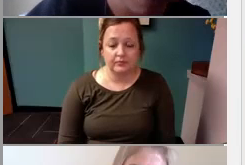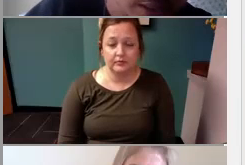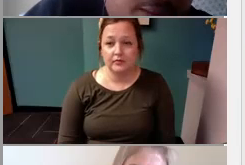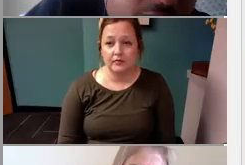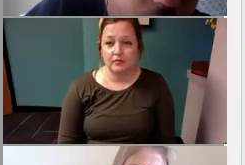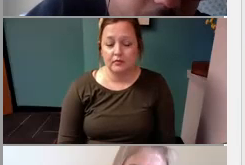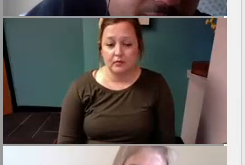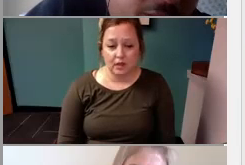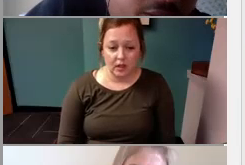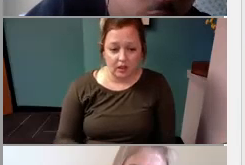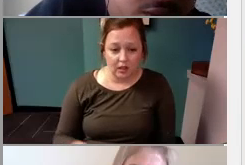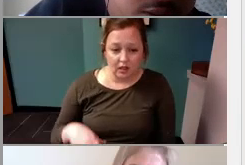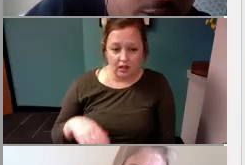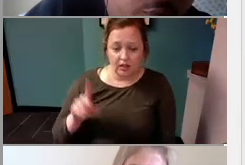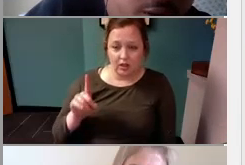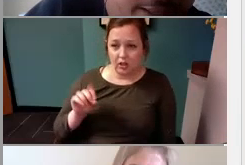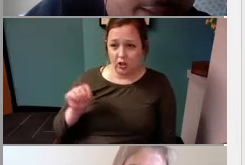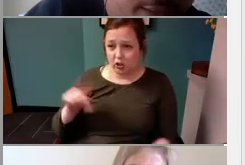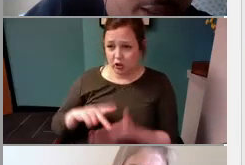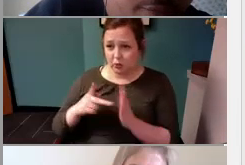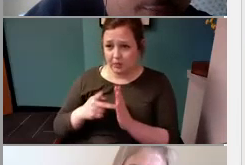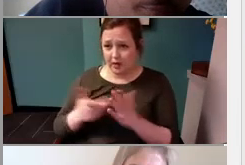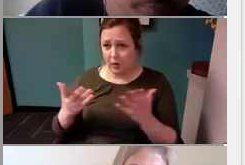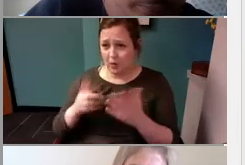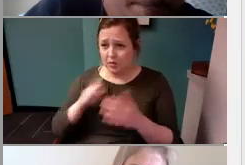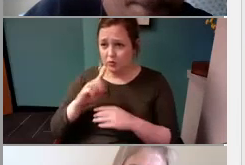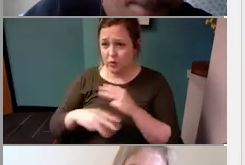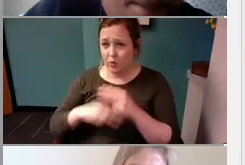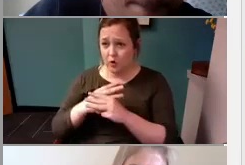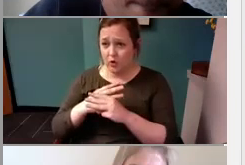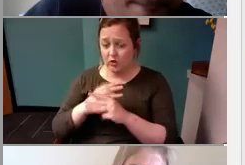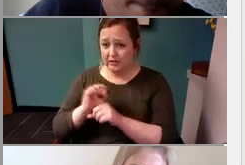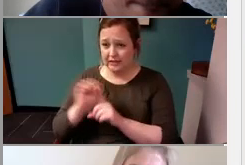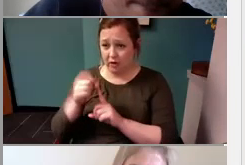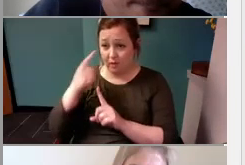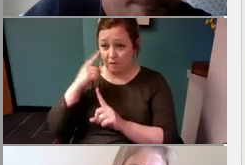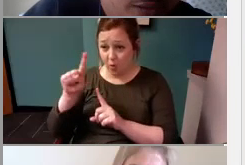Parvez, do you mean that what would be a real world scenario for a directed graph?